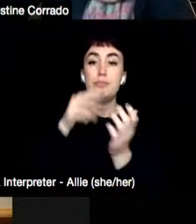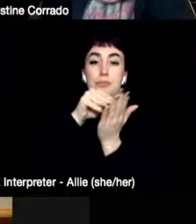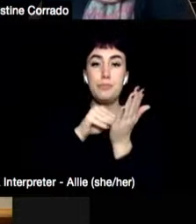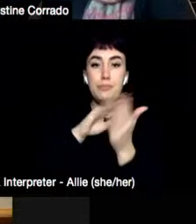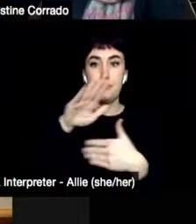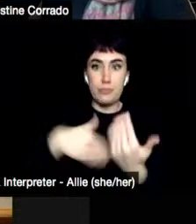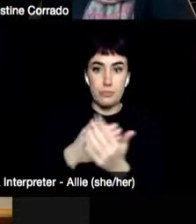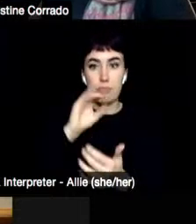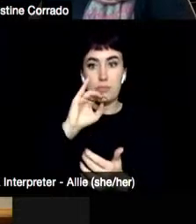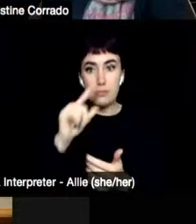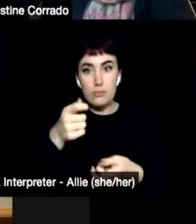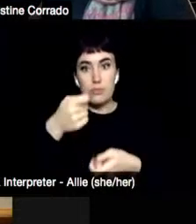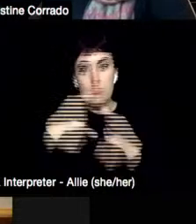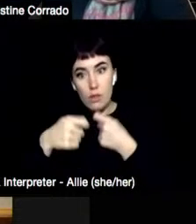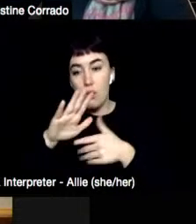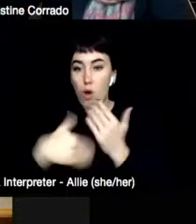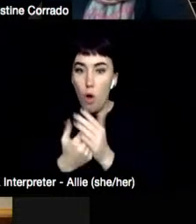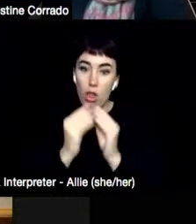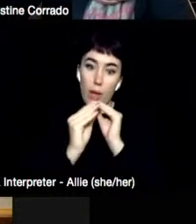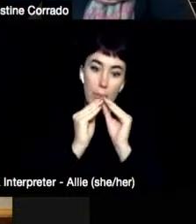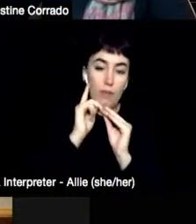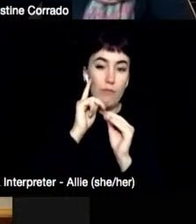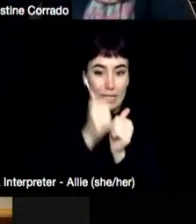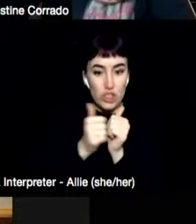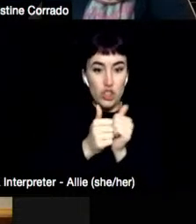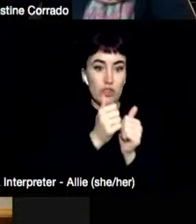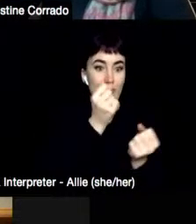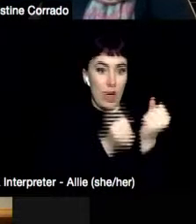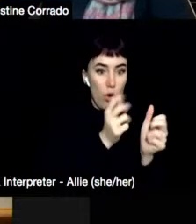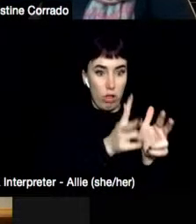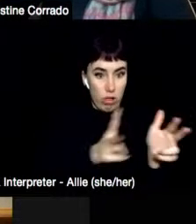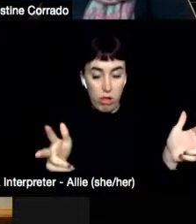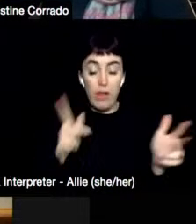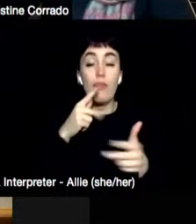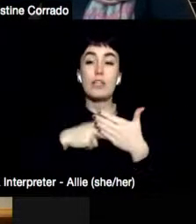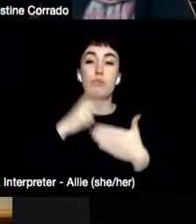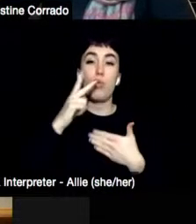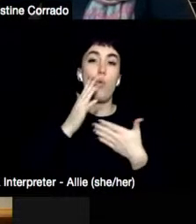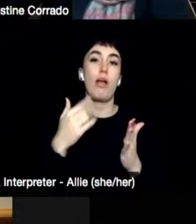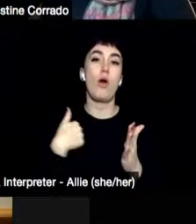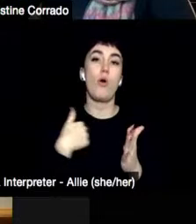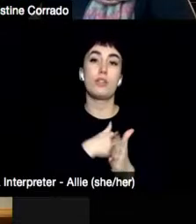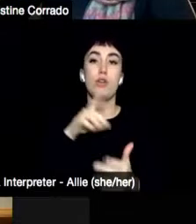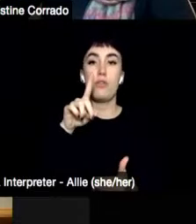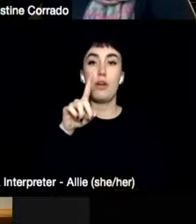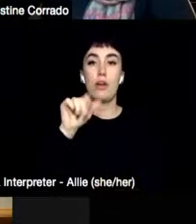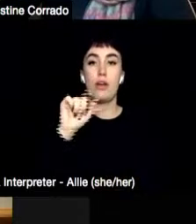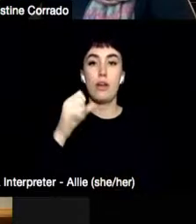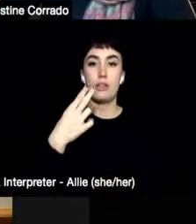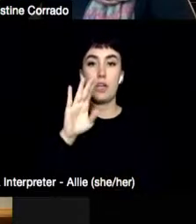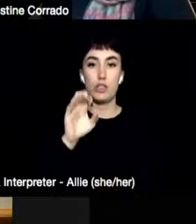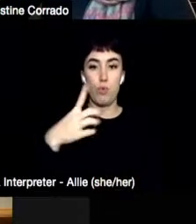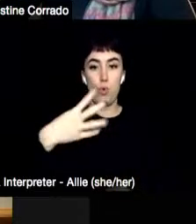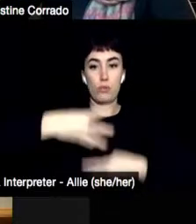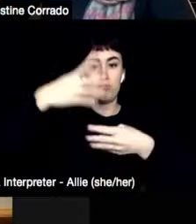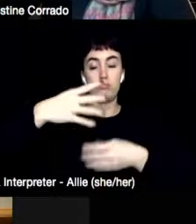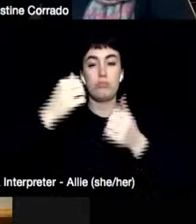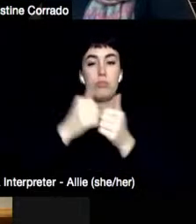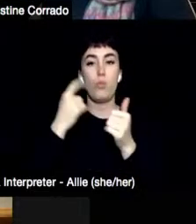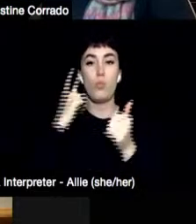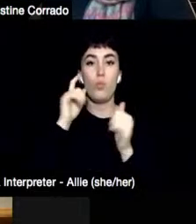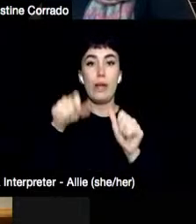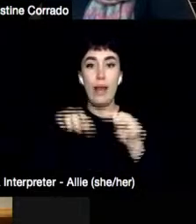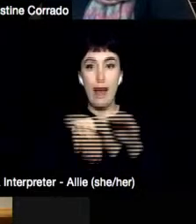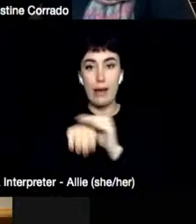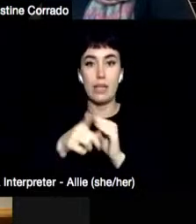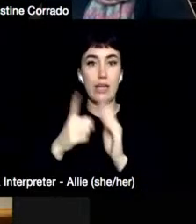oil changes, all the maintenance of these vehicles, this program is going to allow us to have a dashboard. We'll be able to access it on the fly. Also,